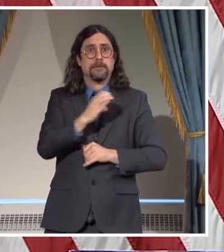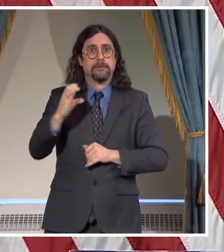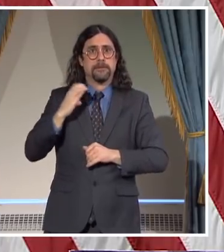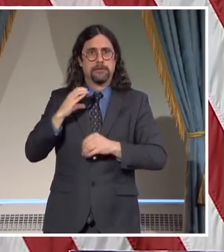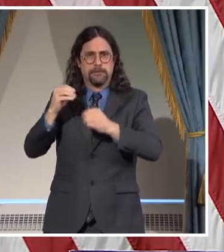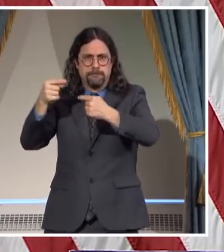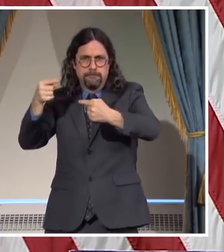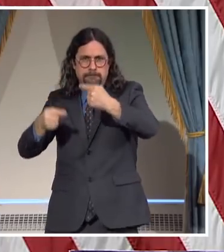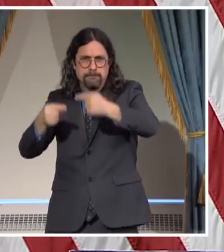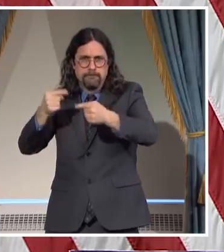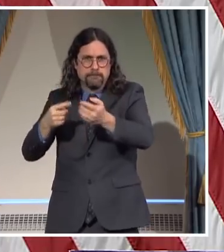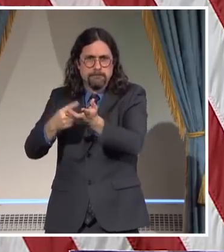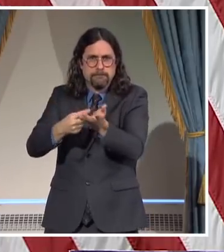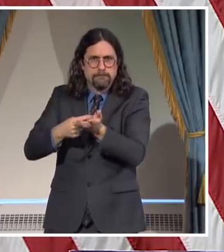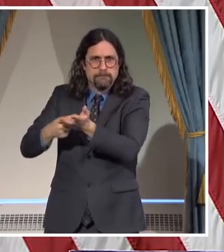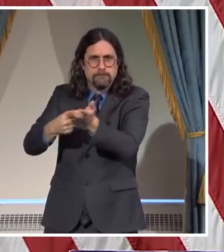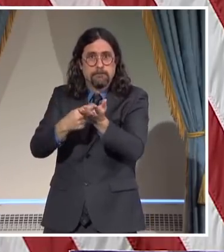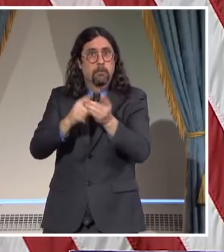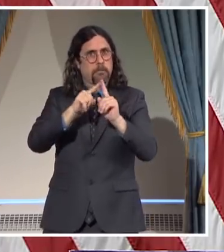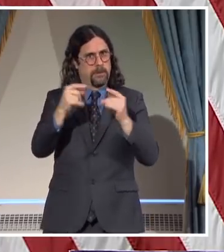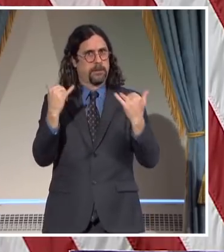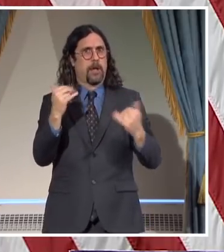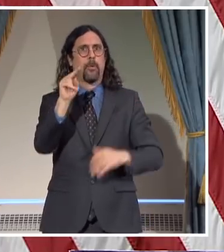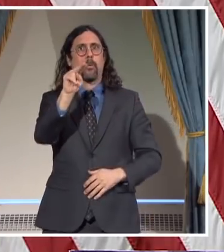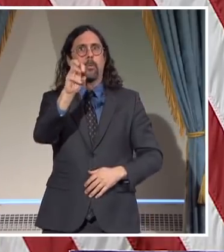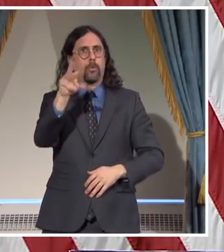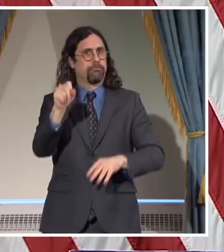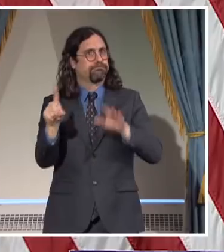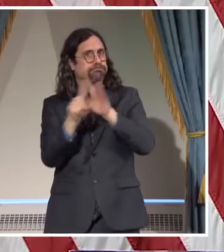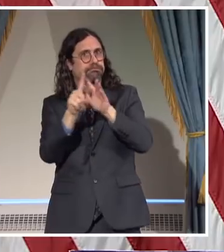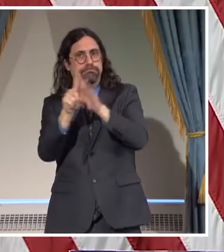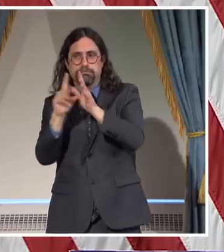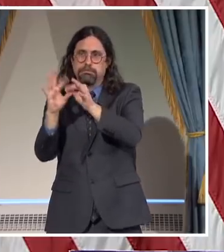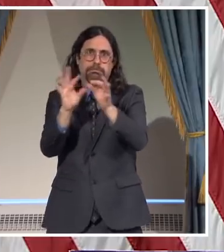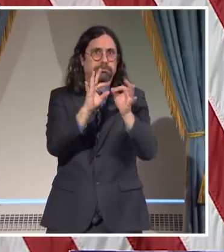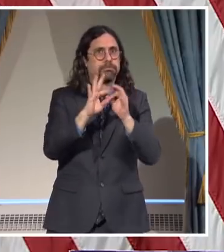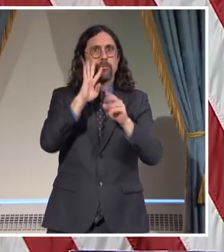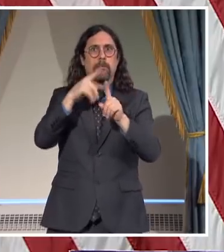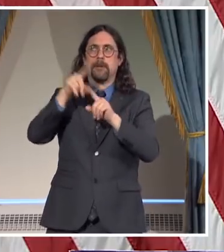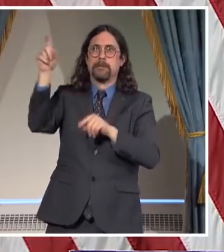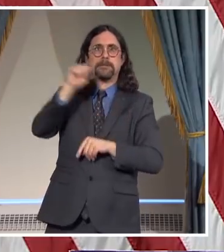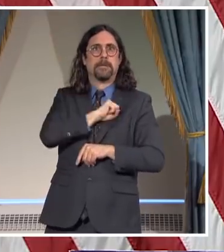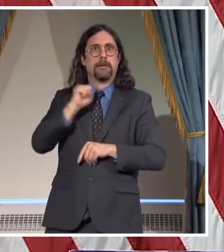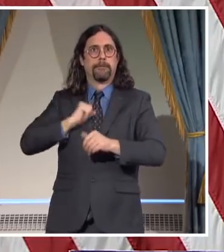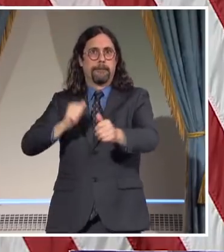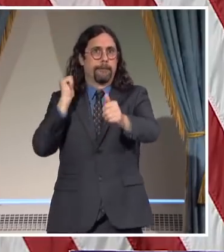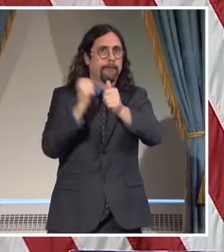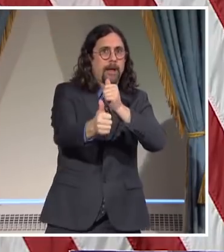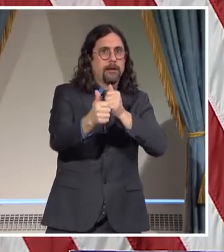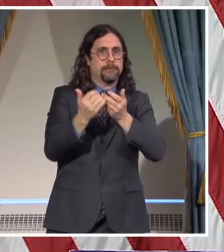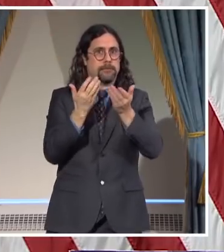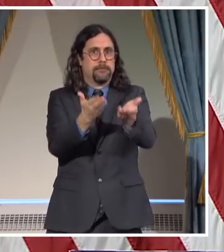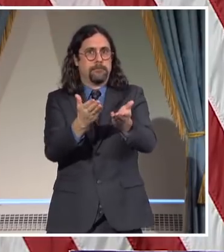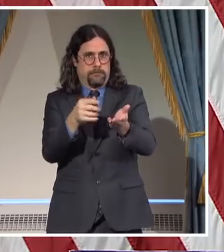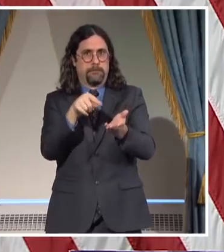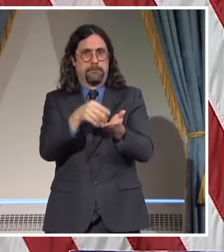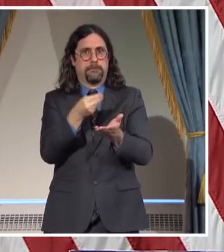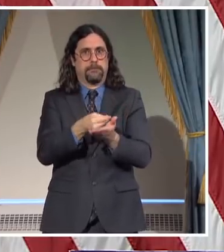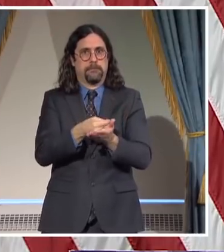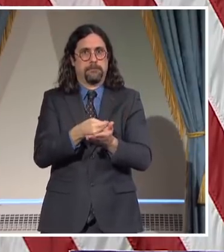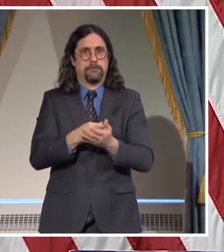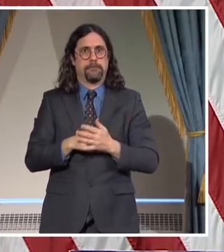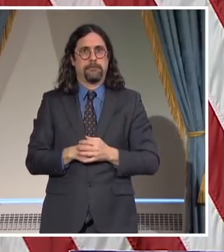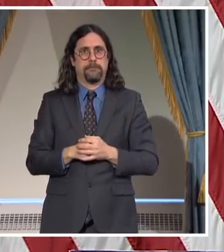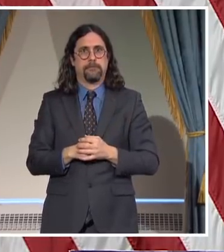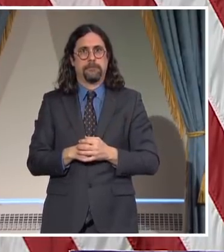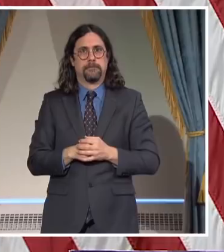I have to say that I will talk in a moment about some of the things in the bill that are absolutely crucial for New York City and for the people of New